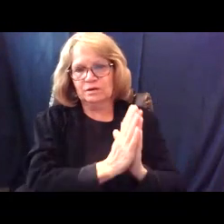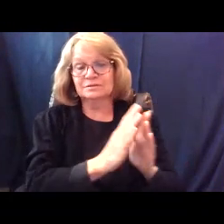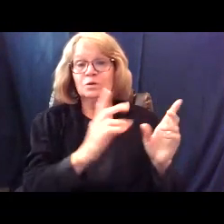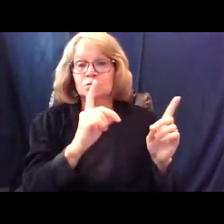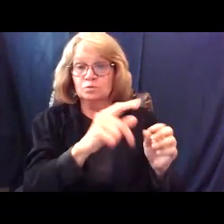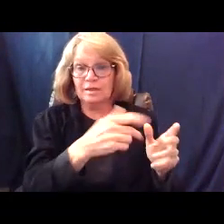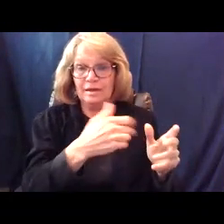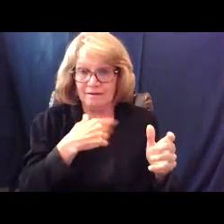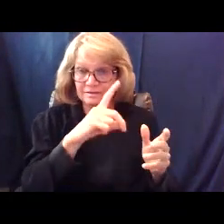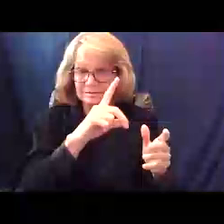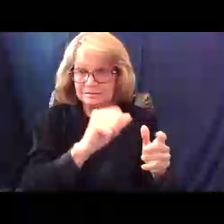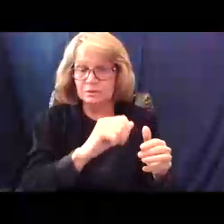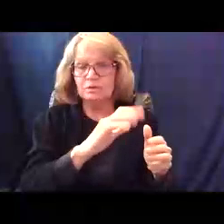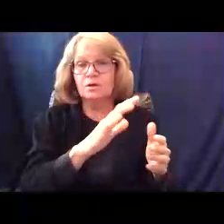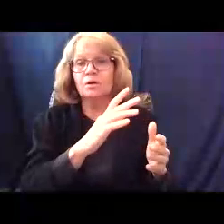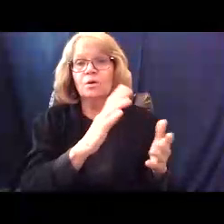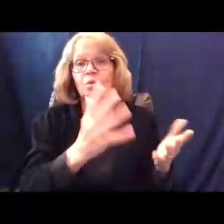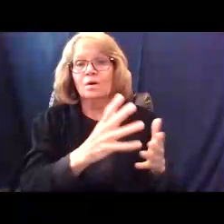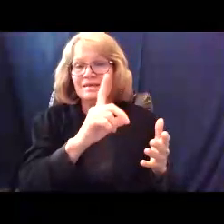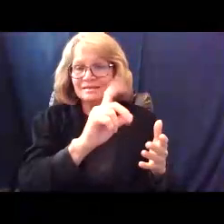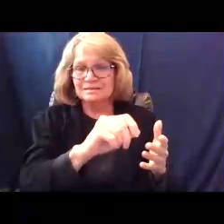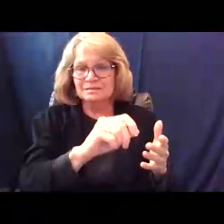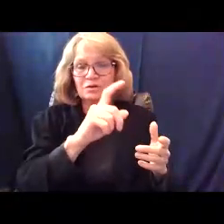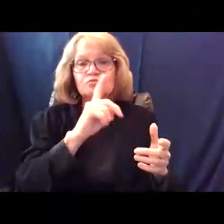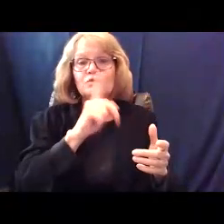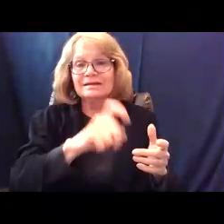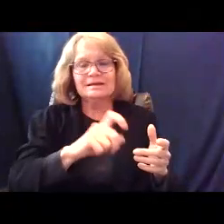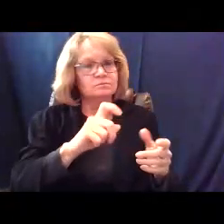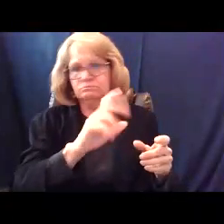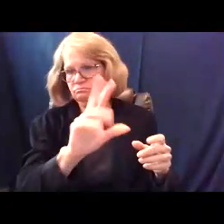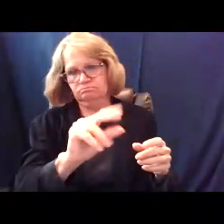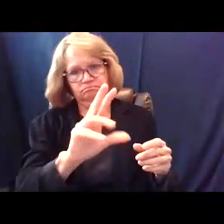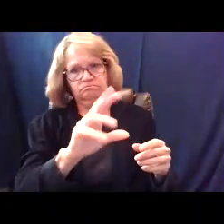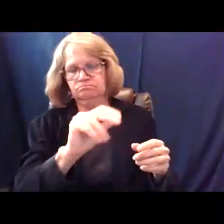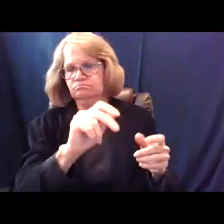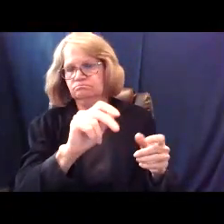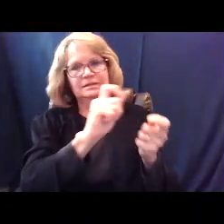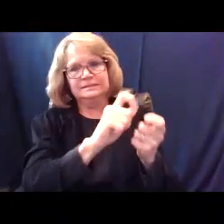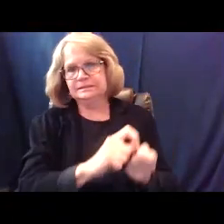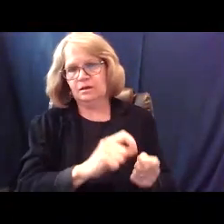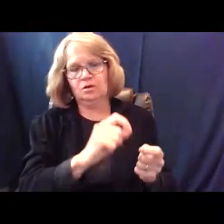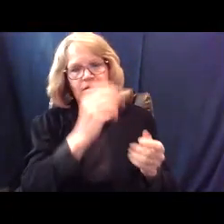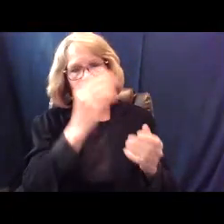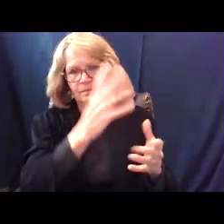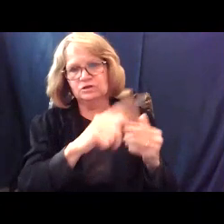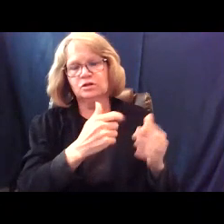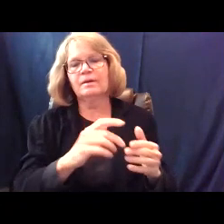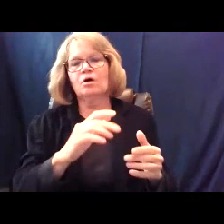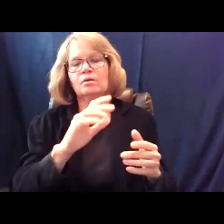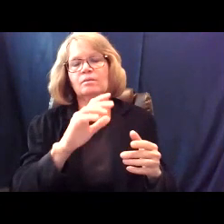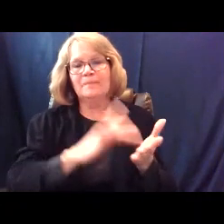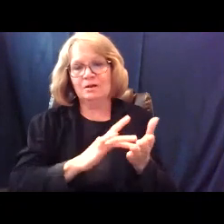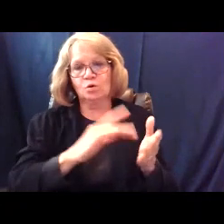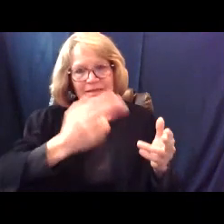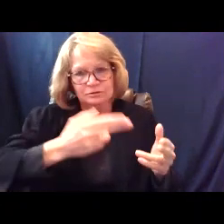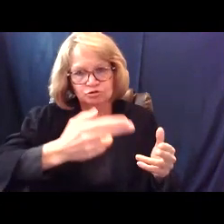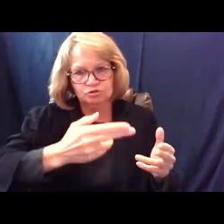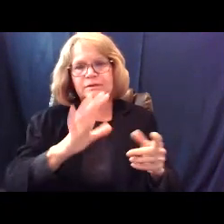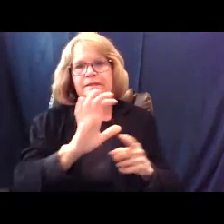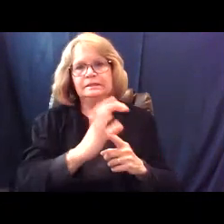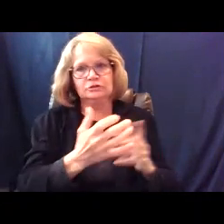disability and what's that disability related need? They shouldn't be asking any detailed questions about medical history and conditions and things like